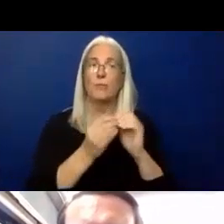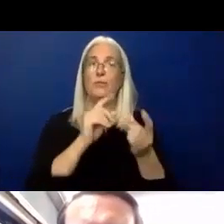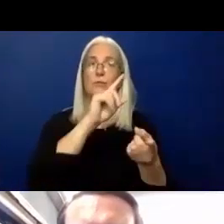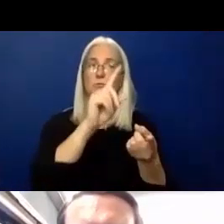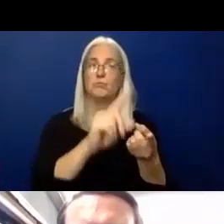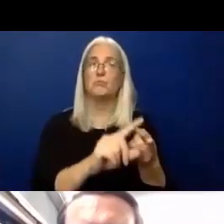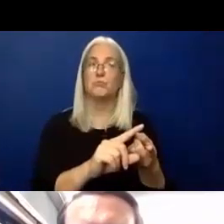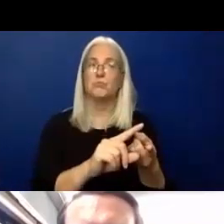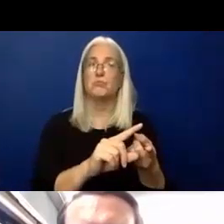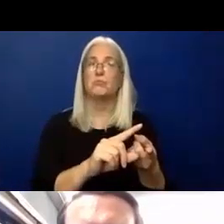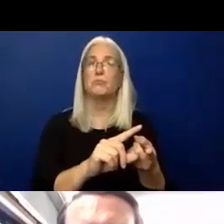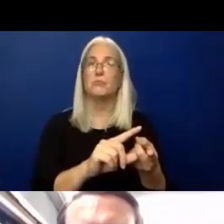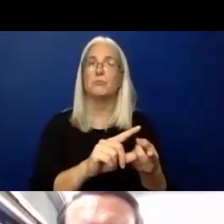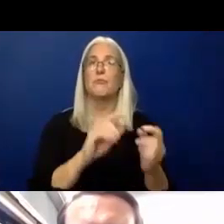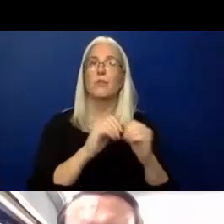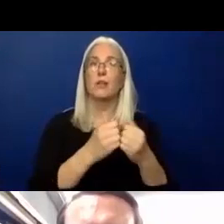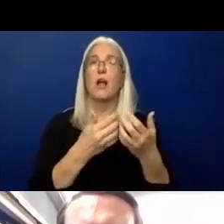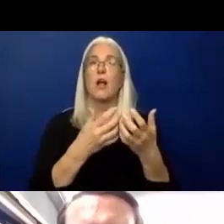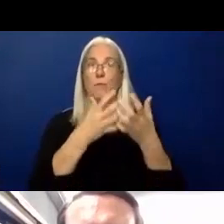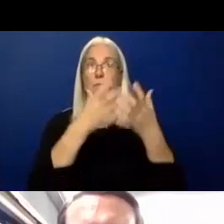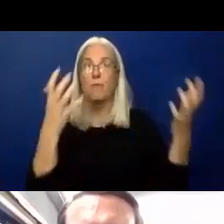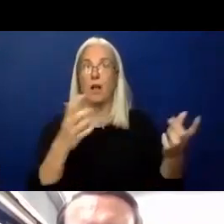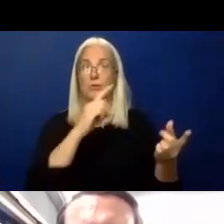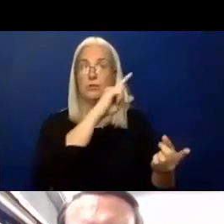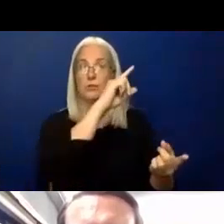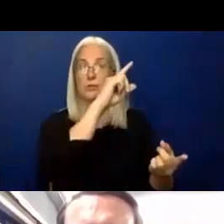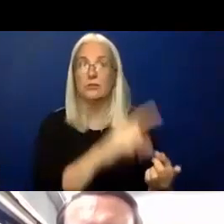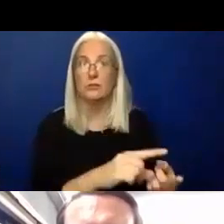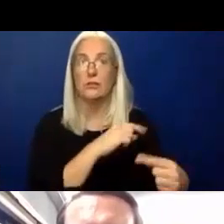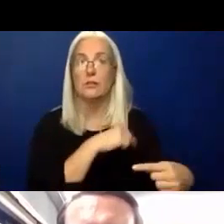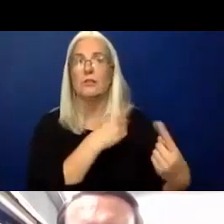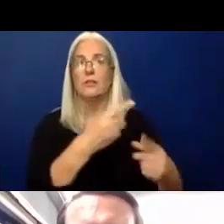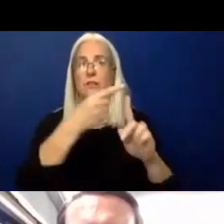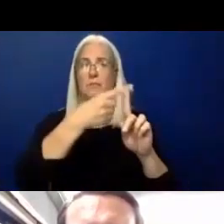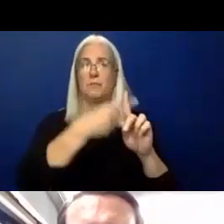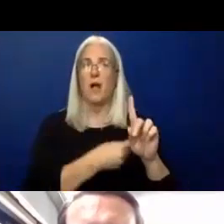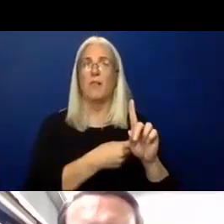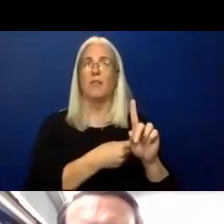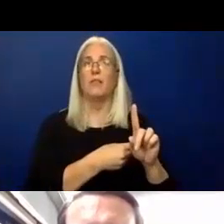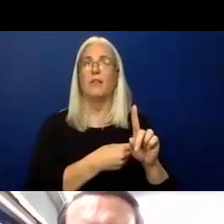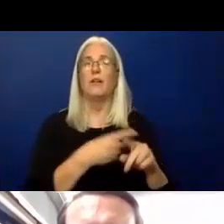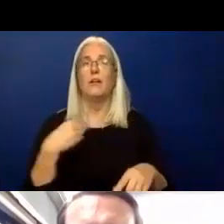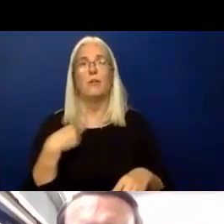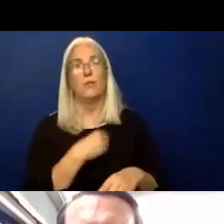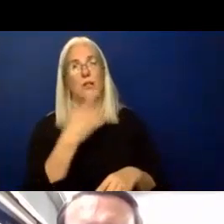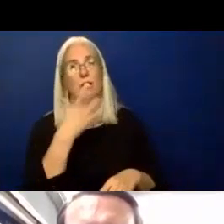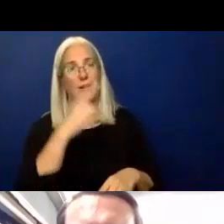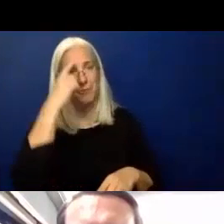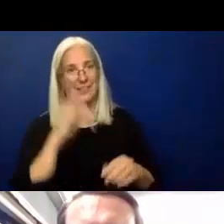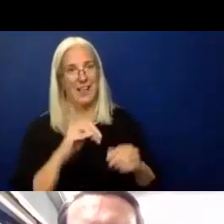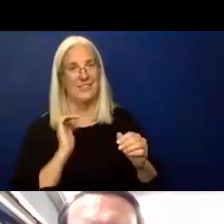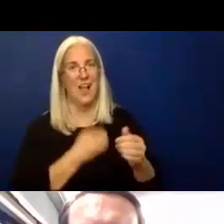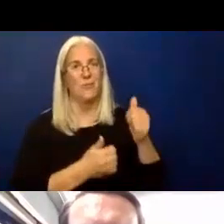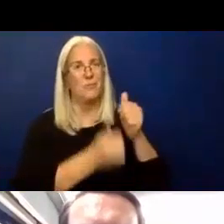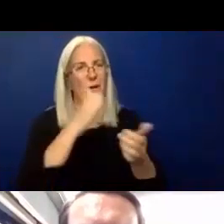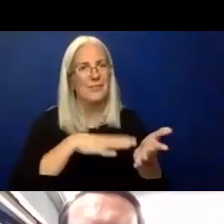number of cases over the past month, and that's fortunate because that's our really vulnerable population. I don't think right now